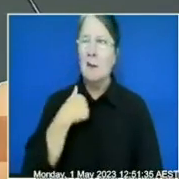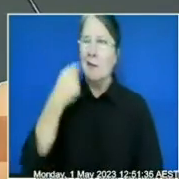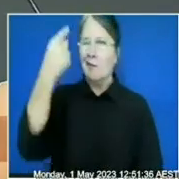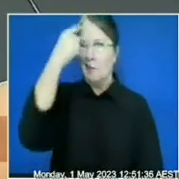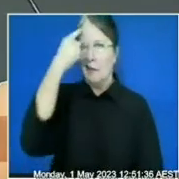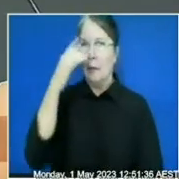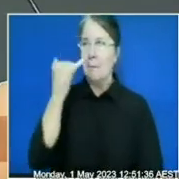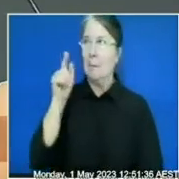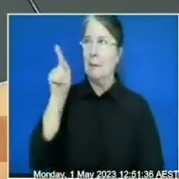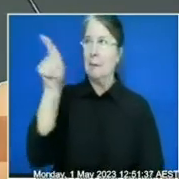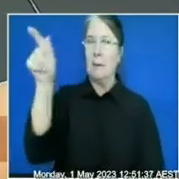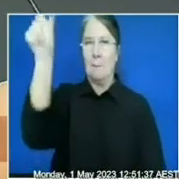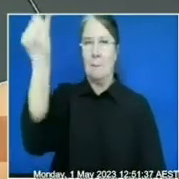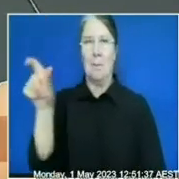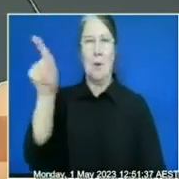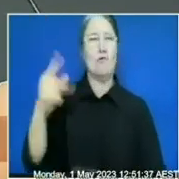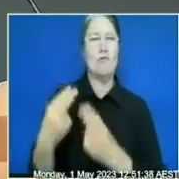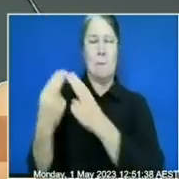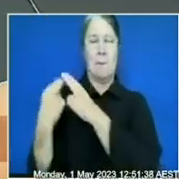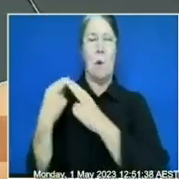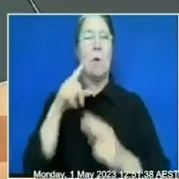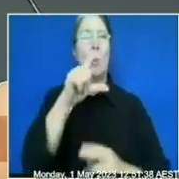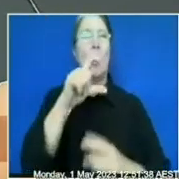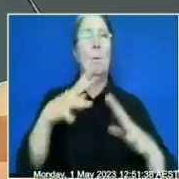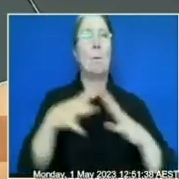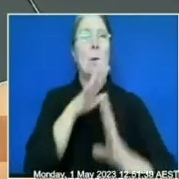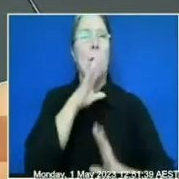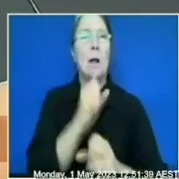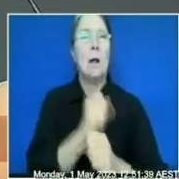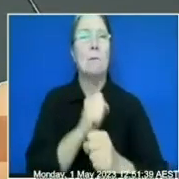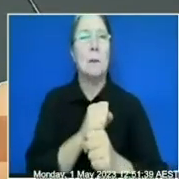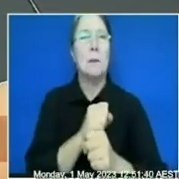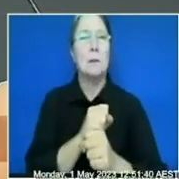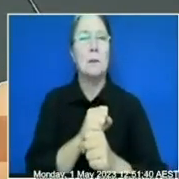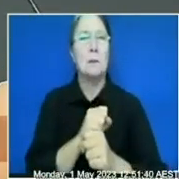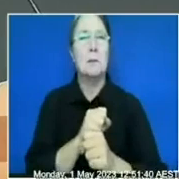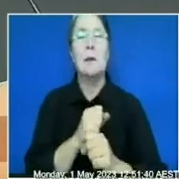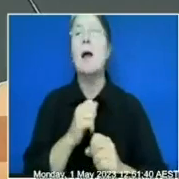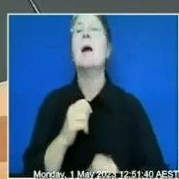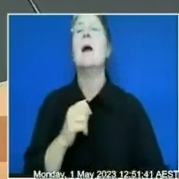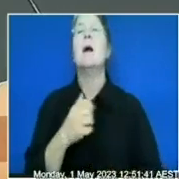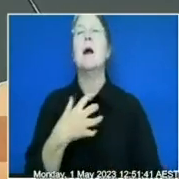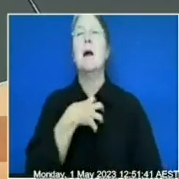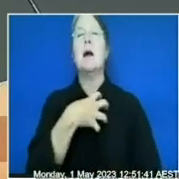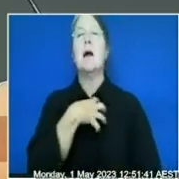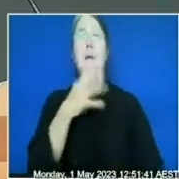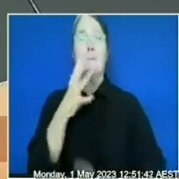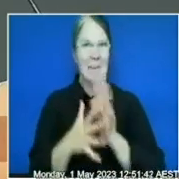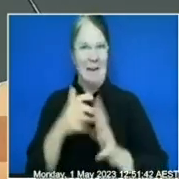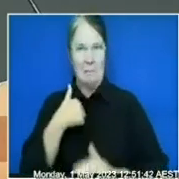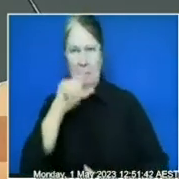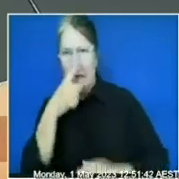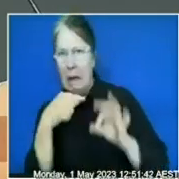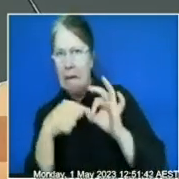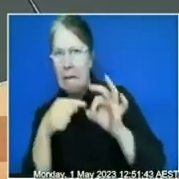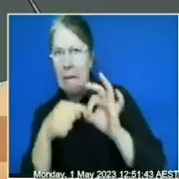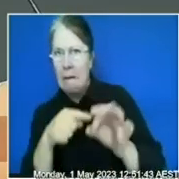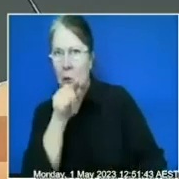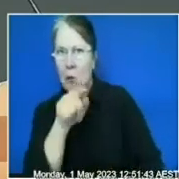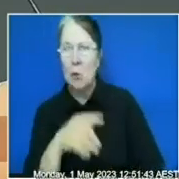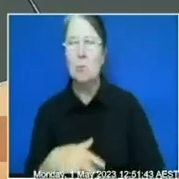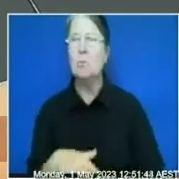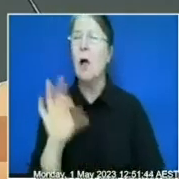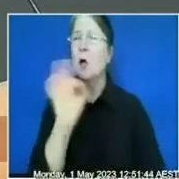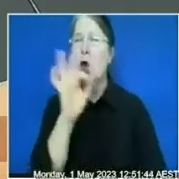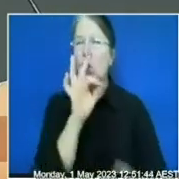But it might be something that you think about, because obviously this has state implications.